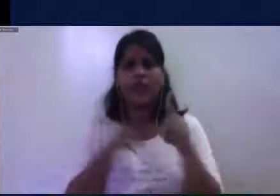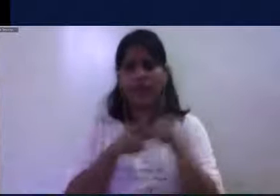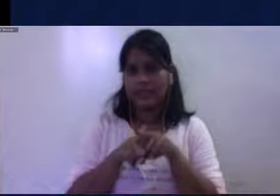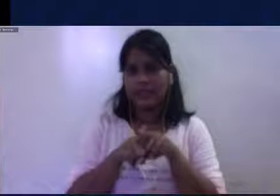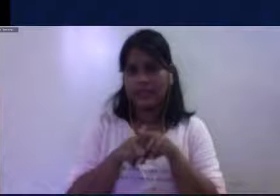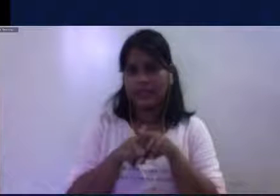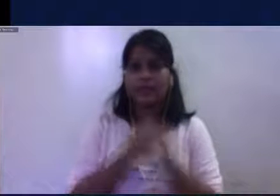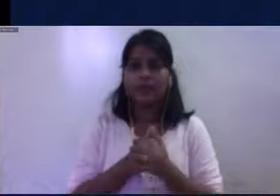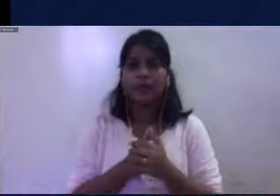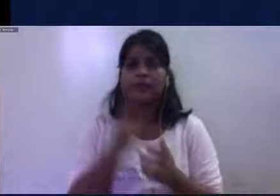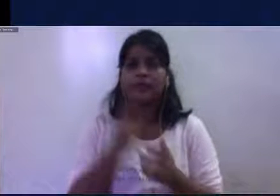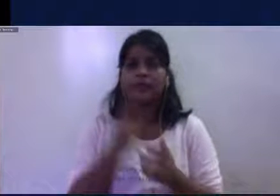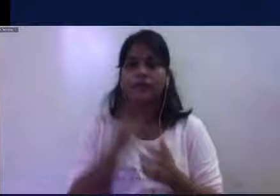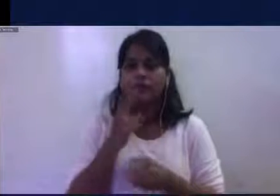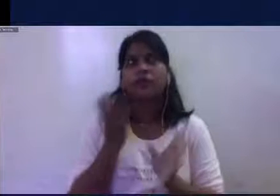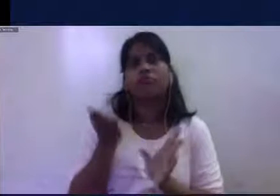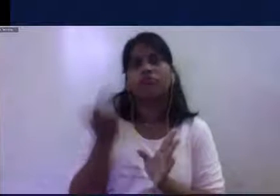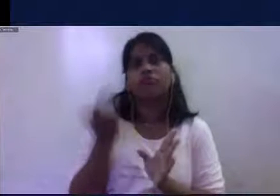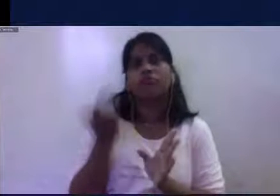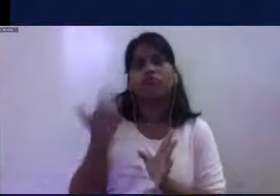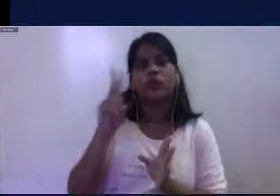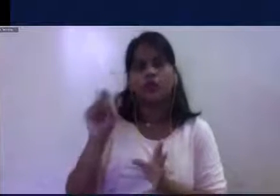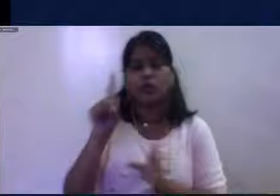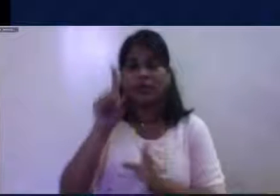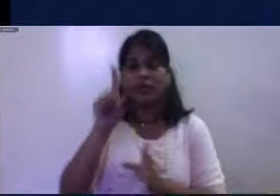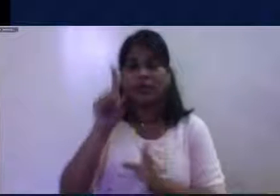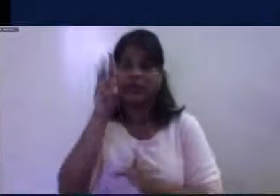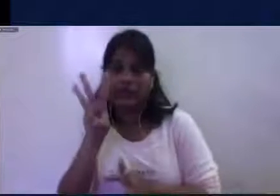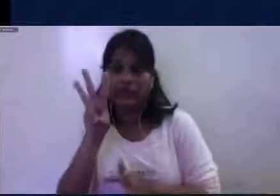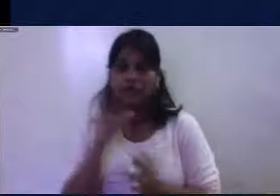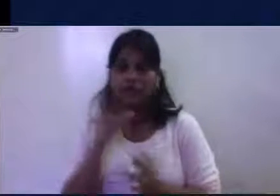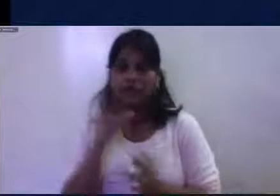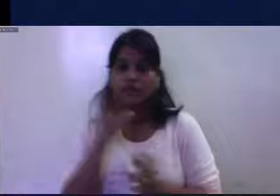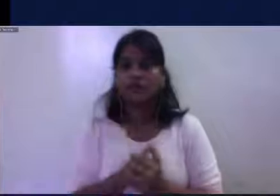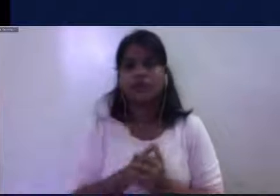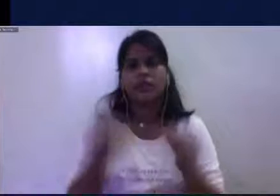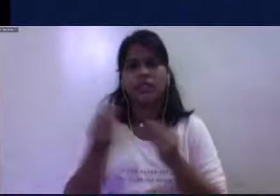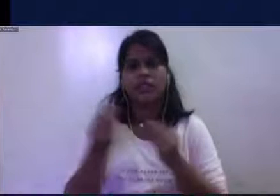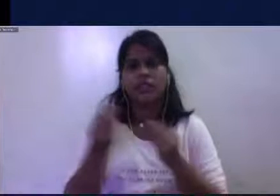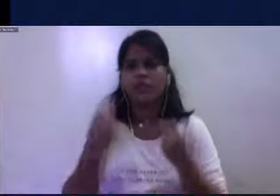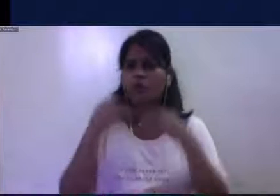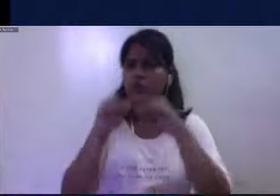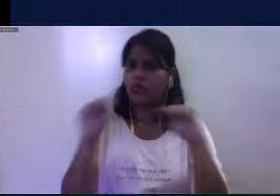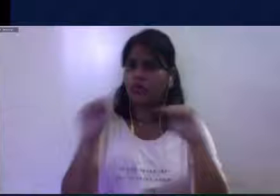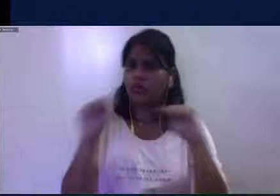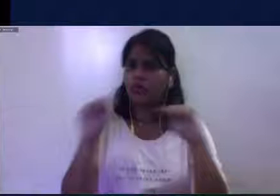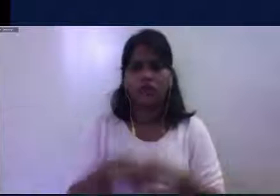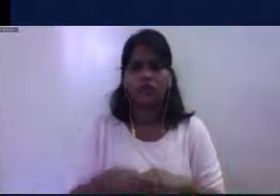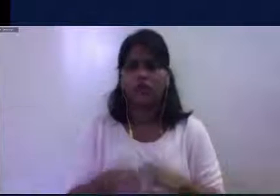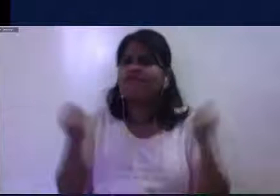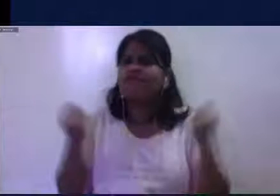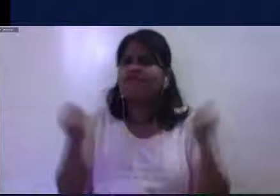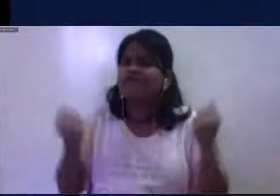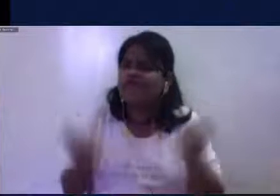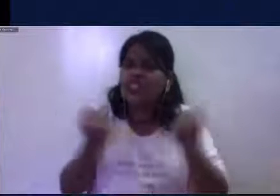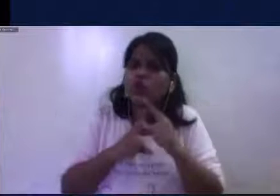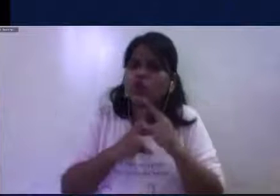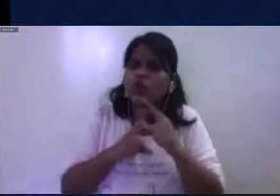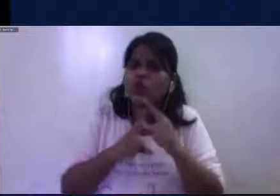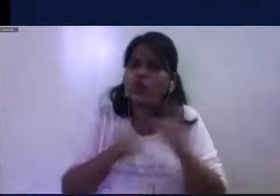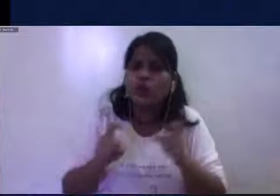back to about 2013. Some of my students were trying to do something for speech and hearing impaired